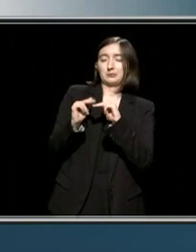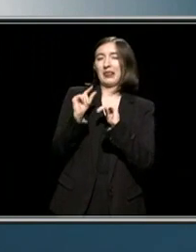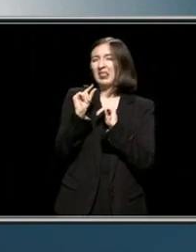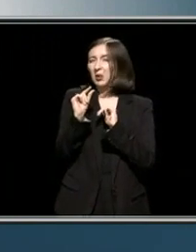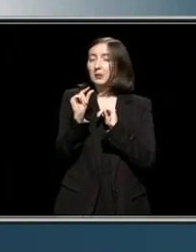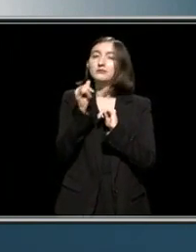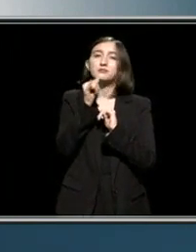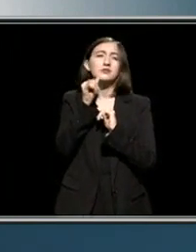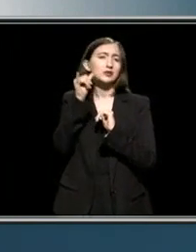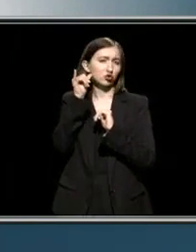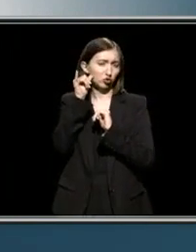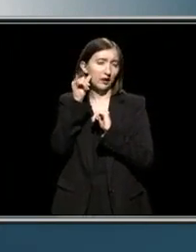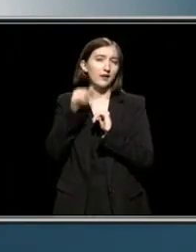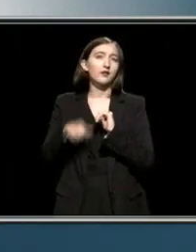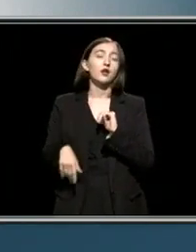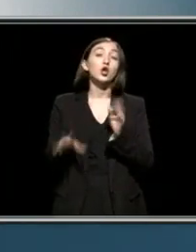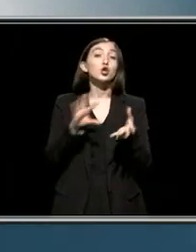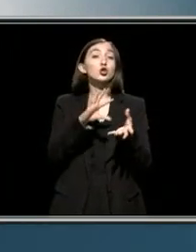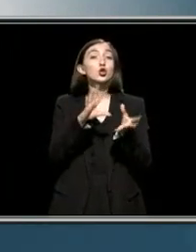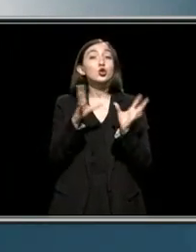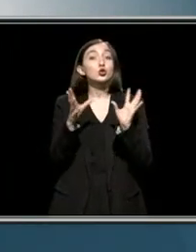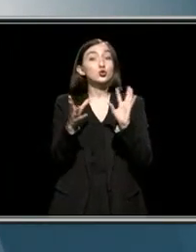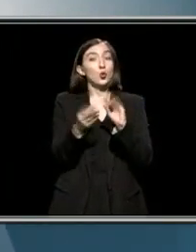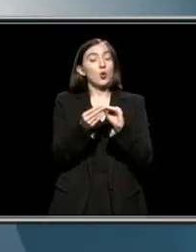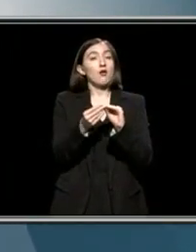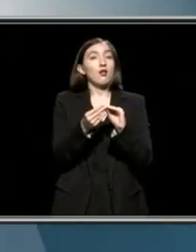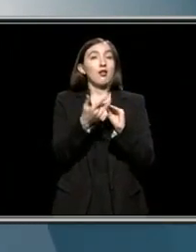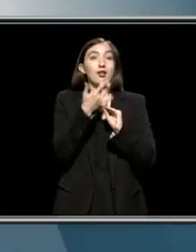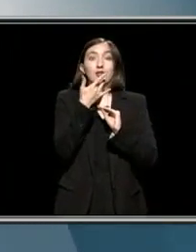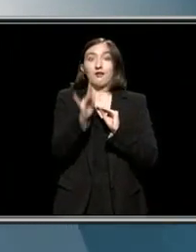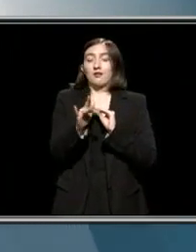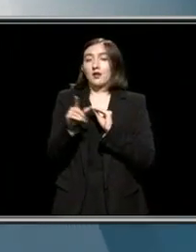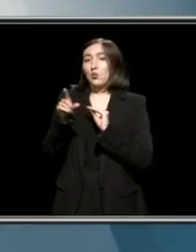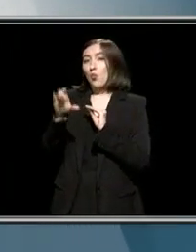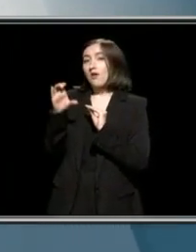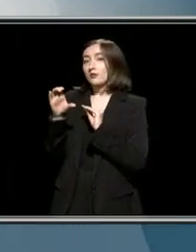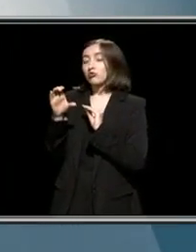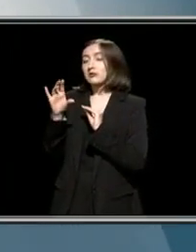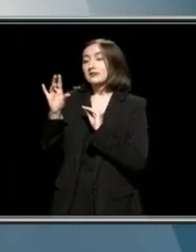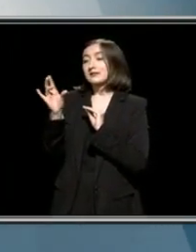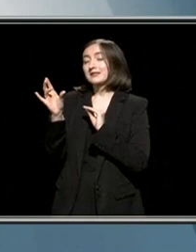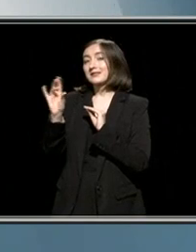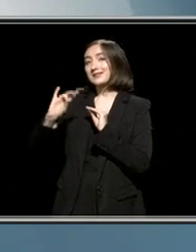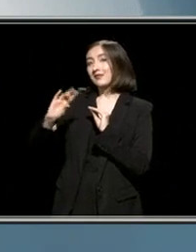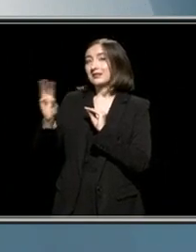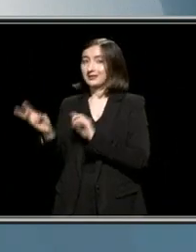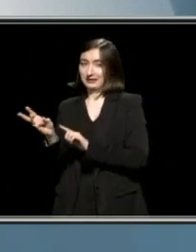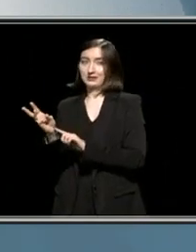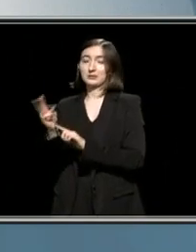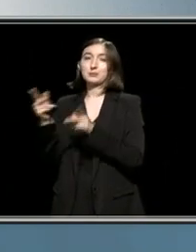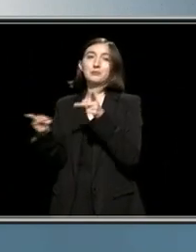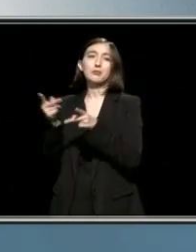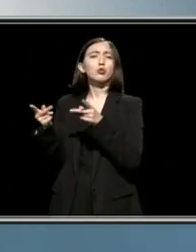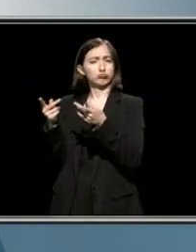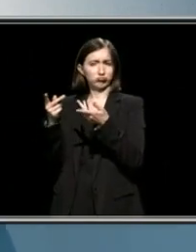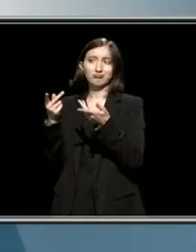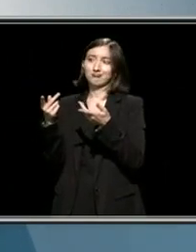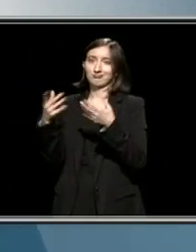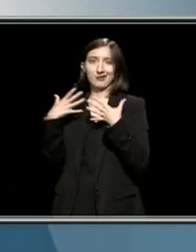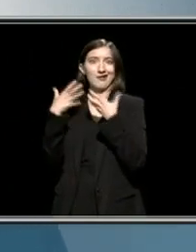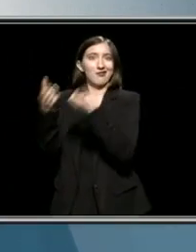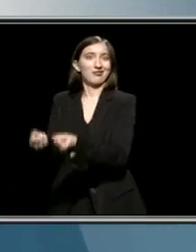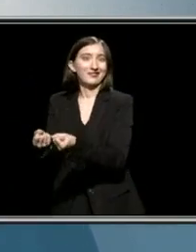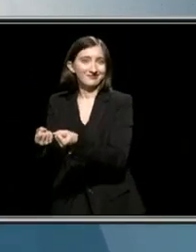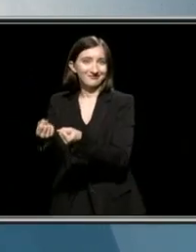from yesterday. A total, thankfully, of 176 individuals have now fully recovered in our community. That's quite a big jump